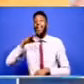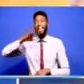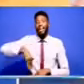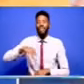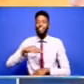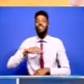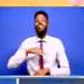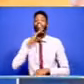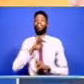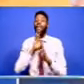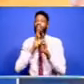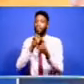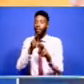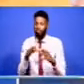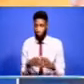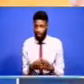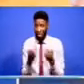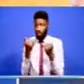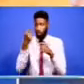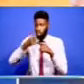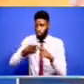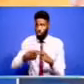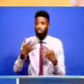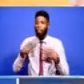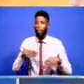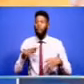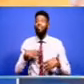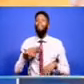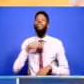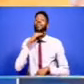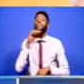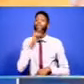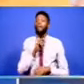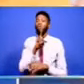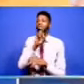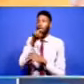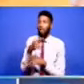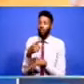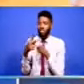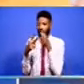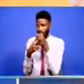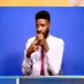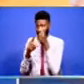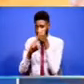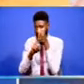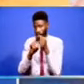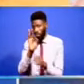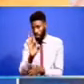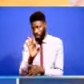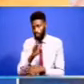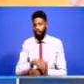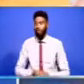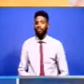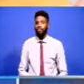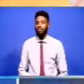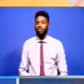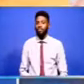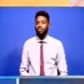record audits. This now pushes cumulative fatalities to 2,763.